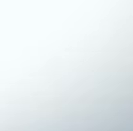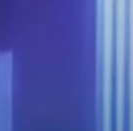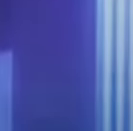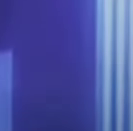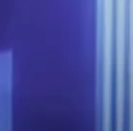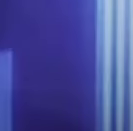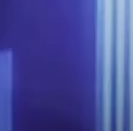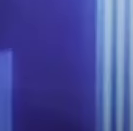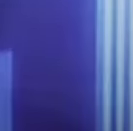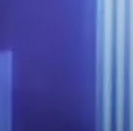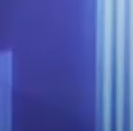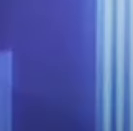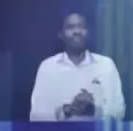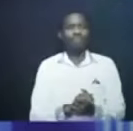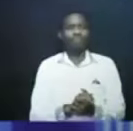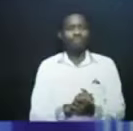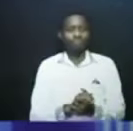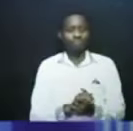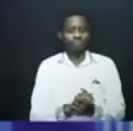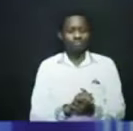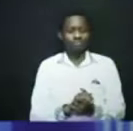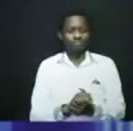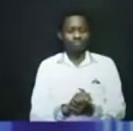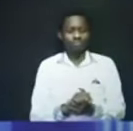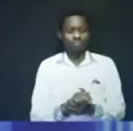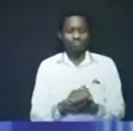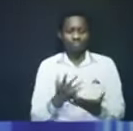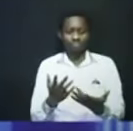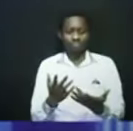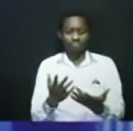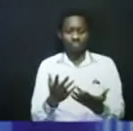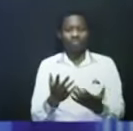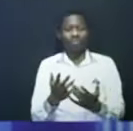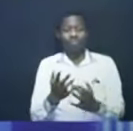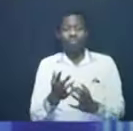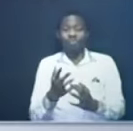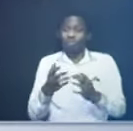The word of God is like a ballistic